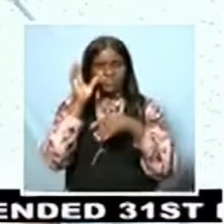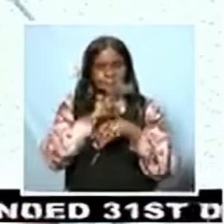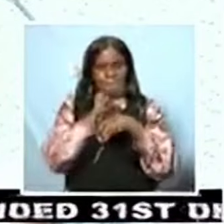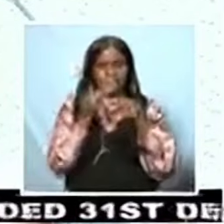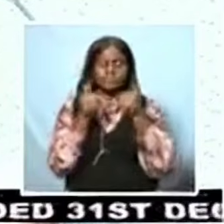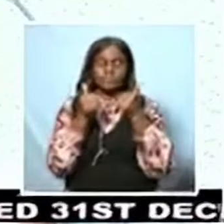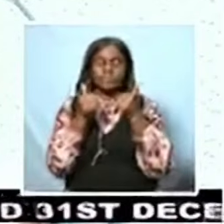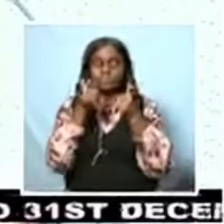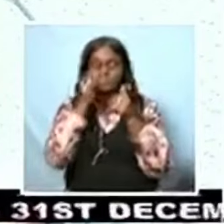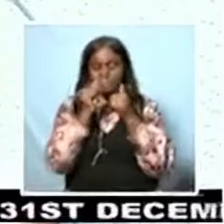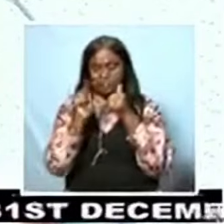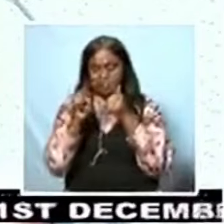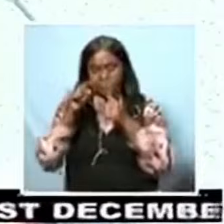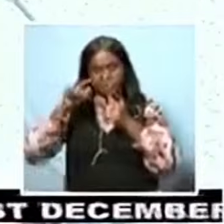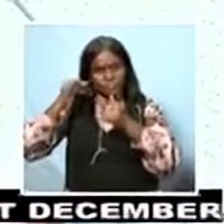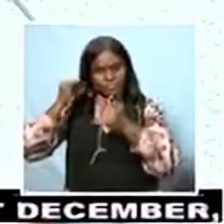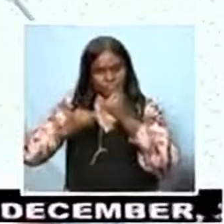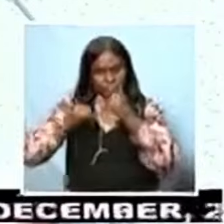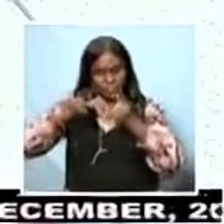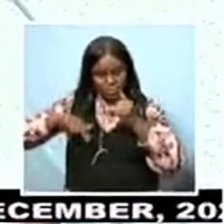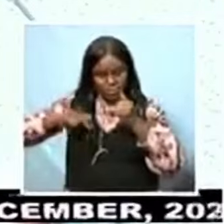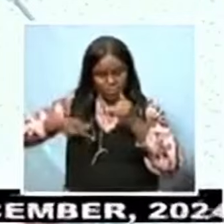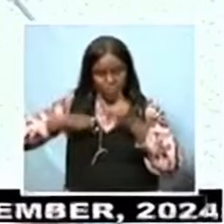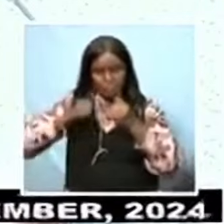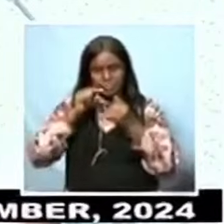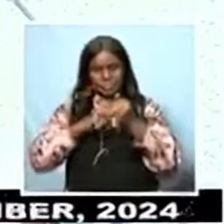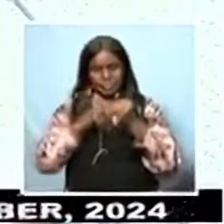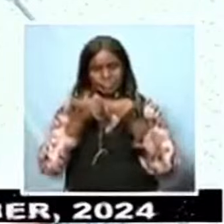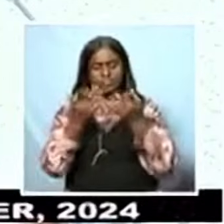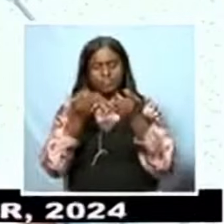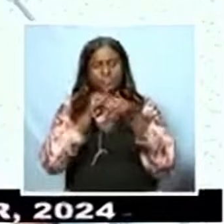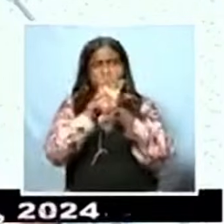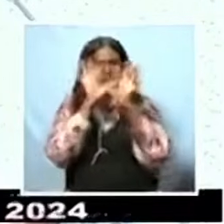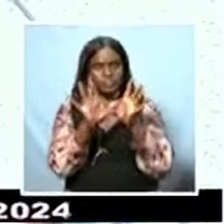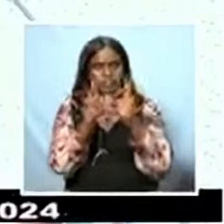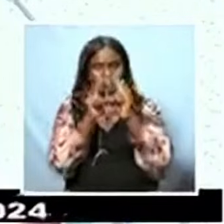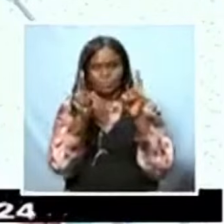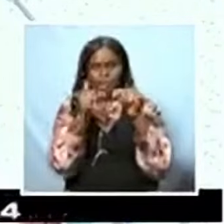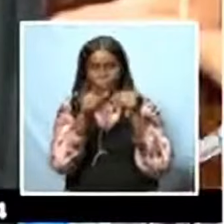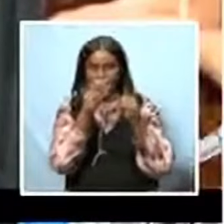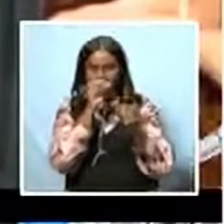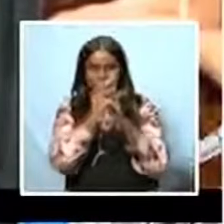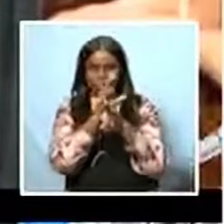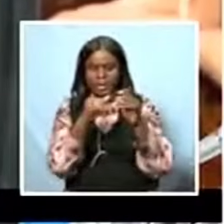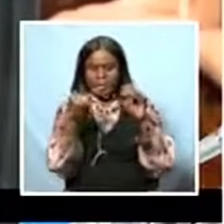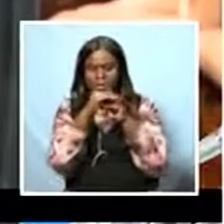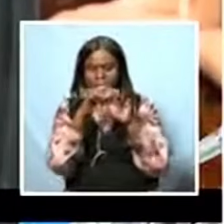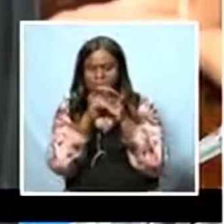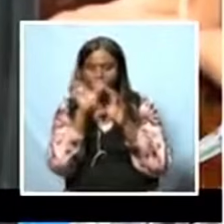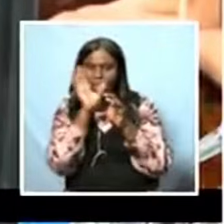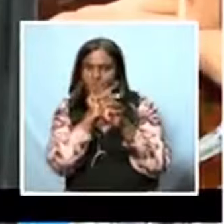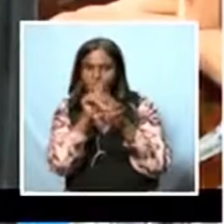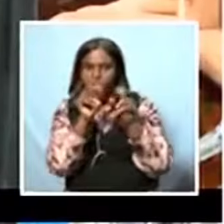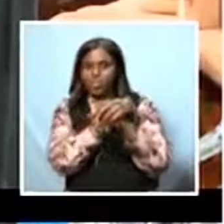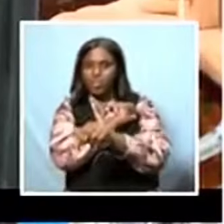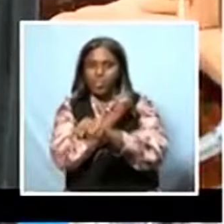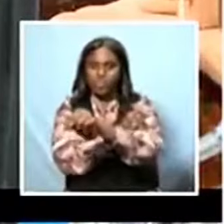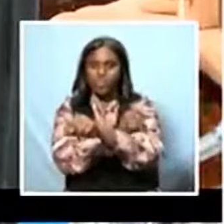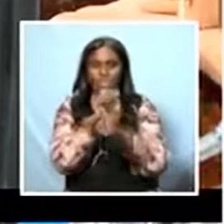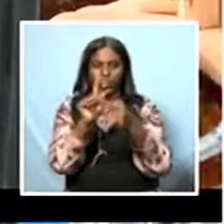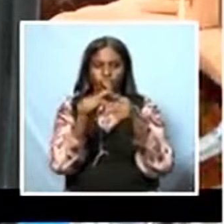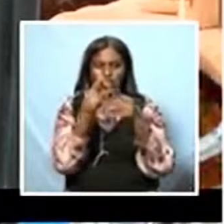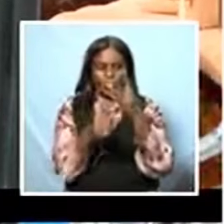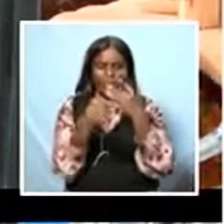had delayed, so we wanted to get it going, Chair. So have you already engaged the relevant authorities